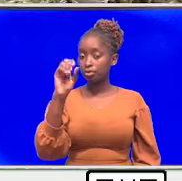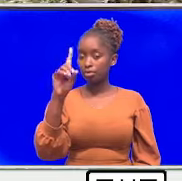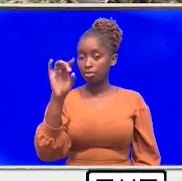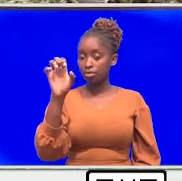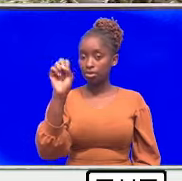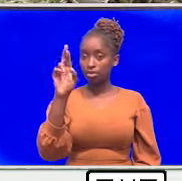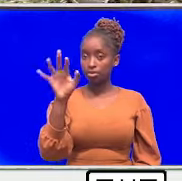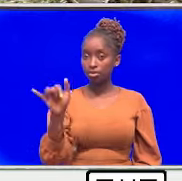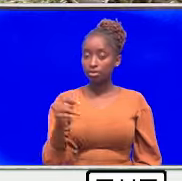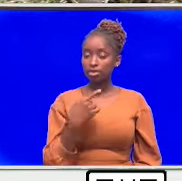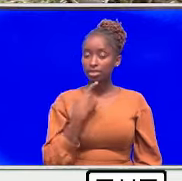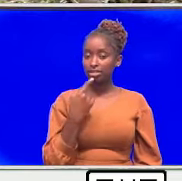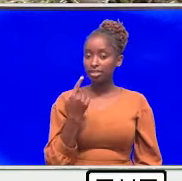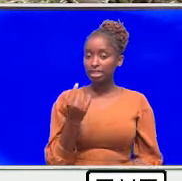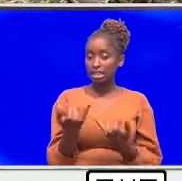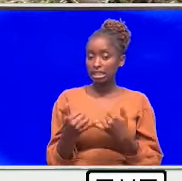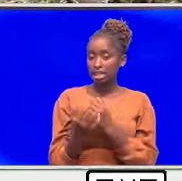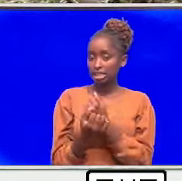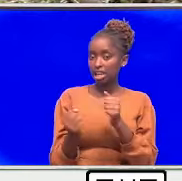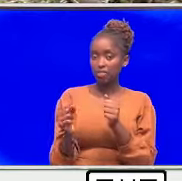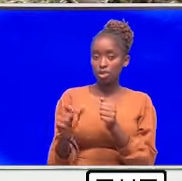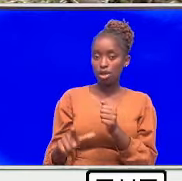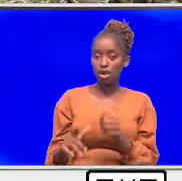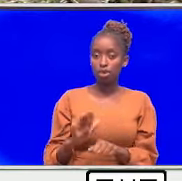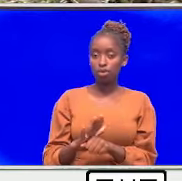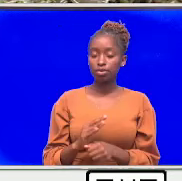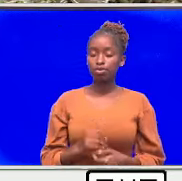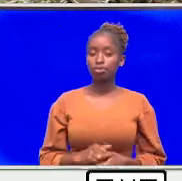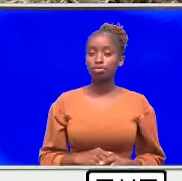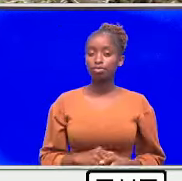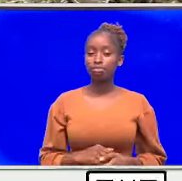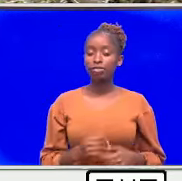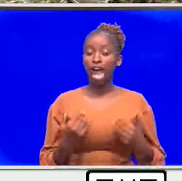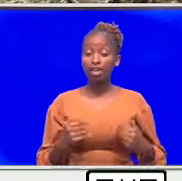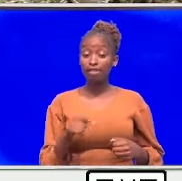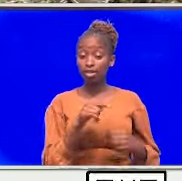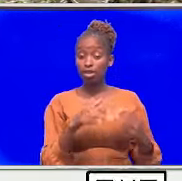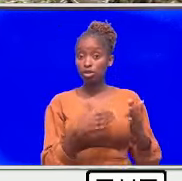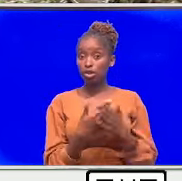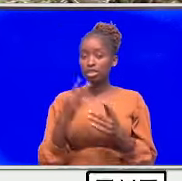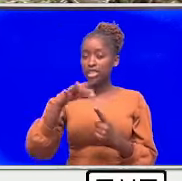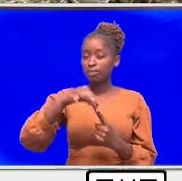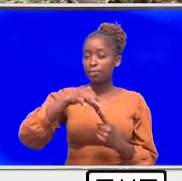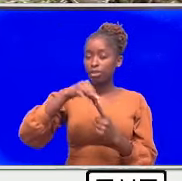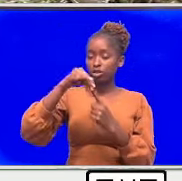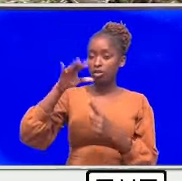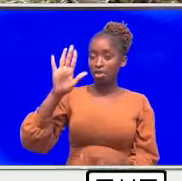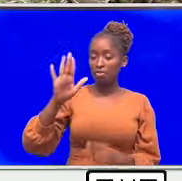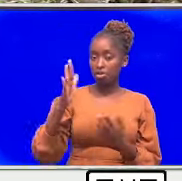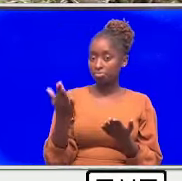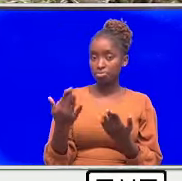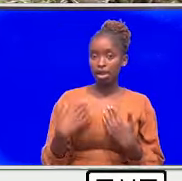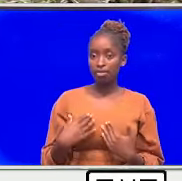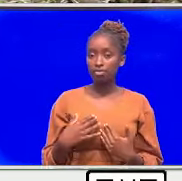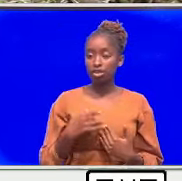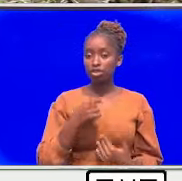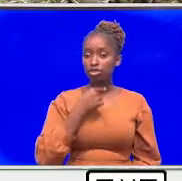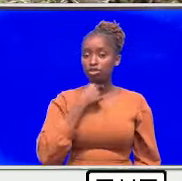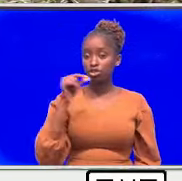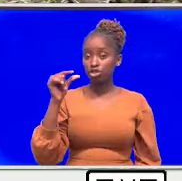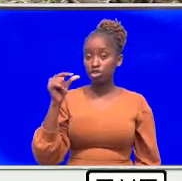least. The park also boasts of having the special five. Among the special five is the reticulated giraffe, which